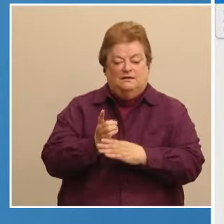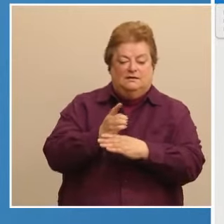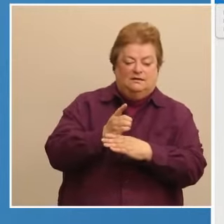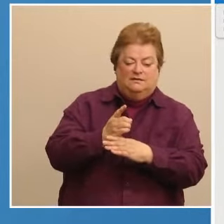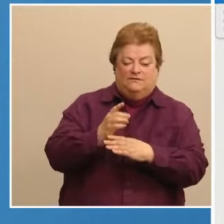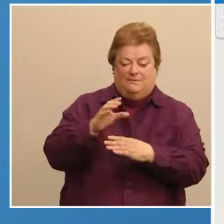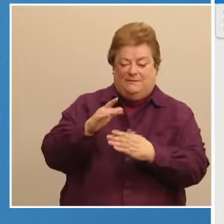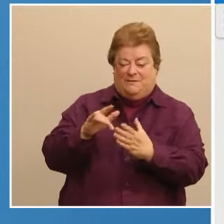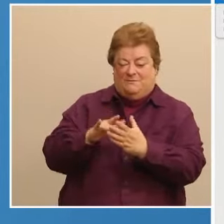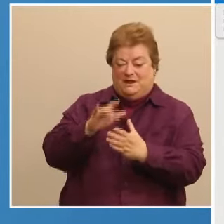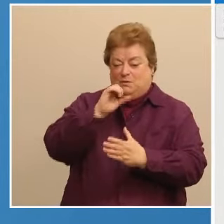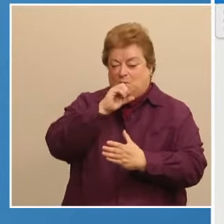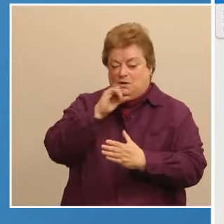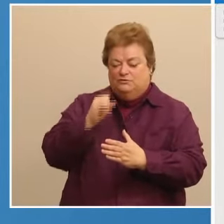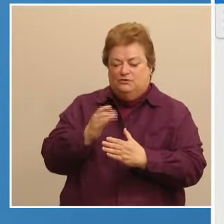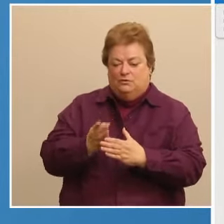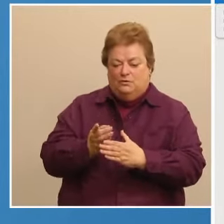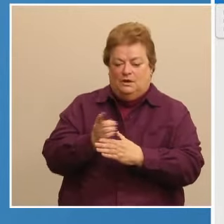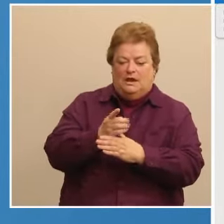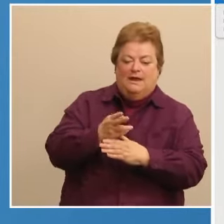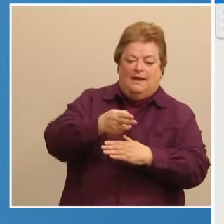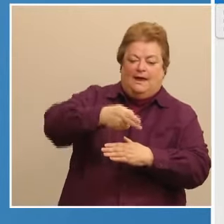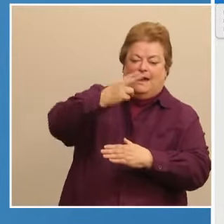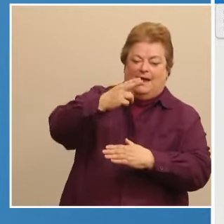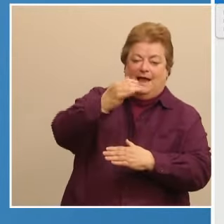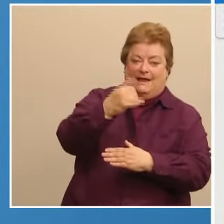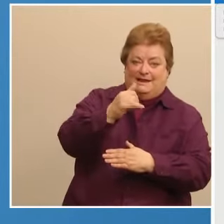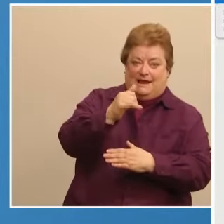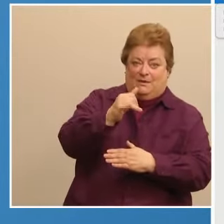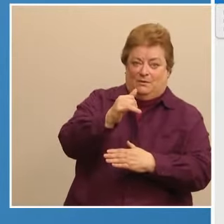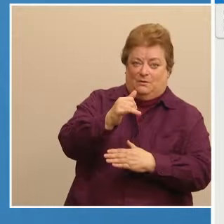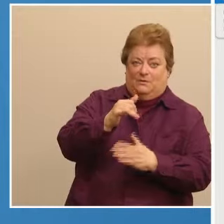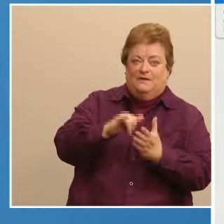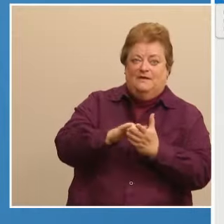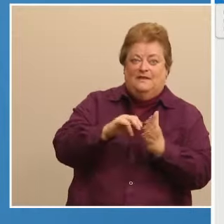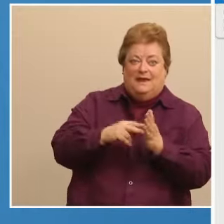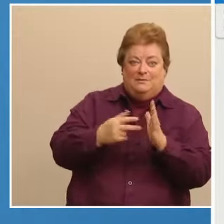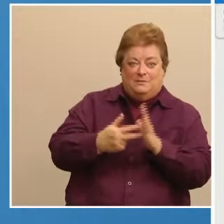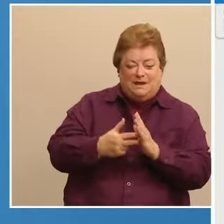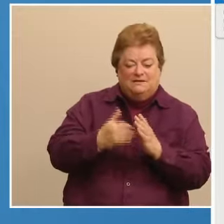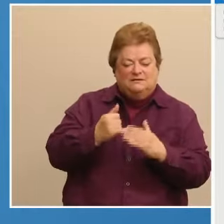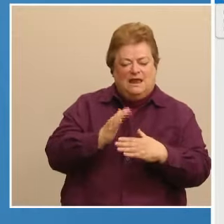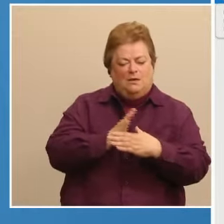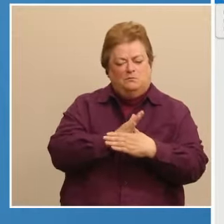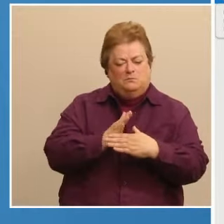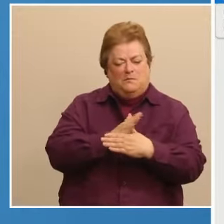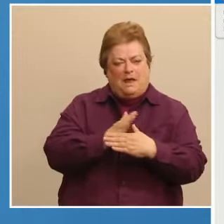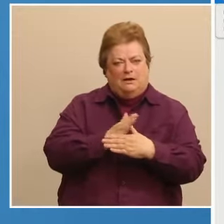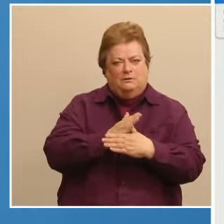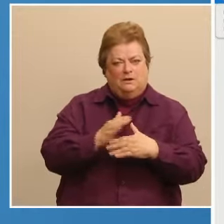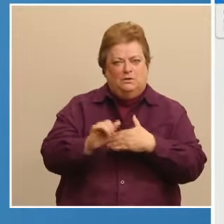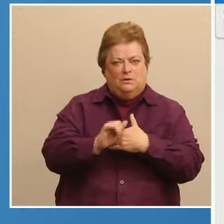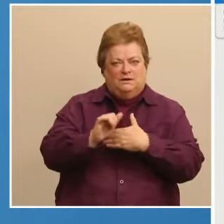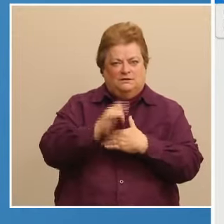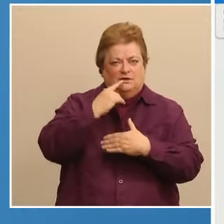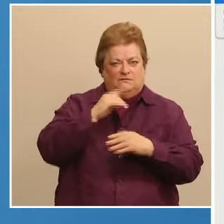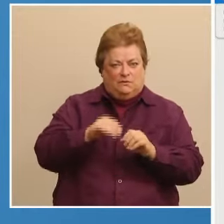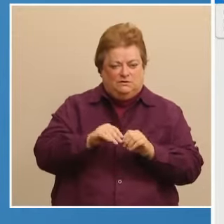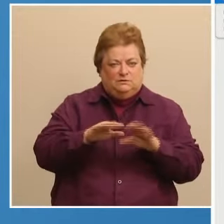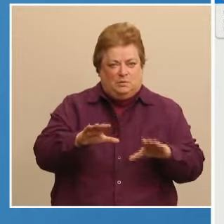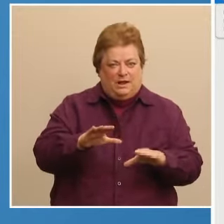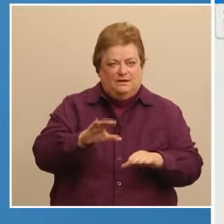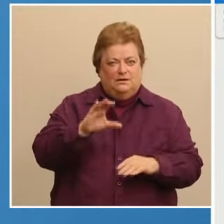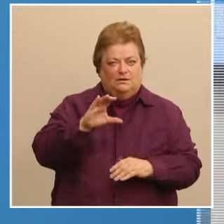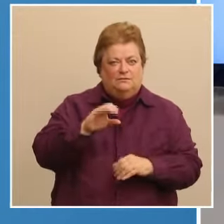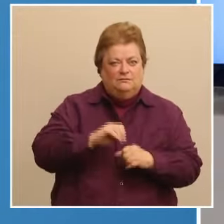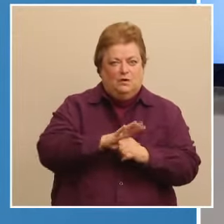from mid-orange to elevated yellow. This indicates more of a moderate risk of the spread of